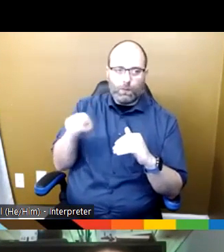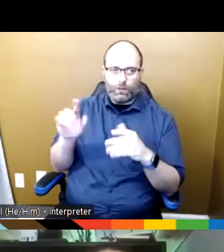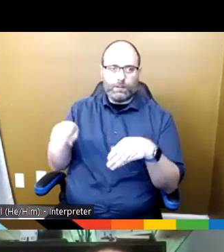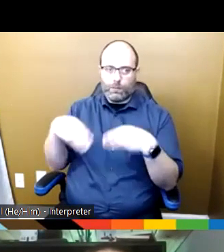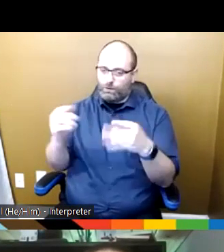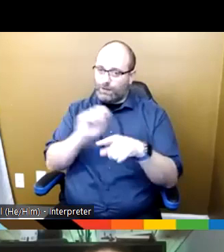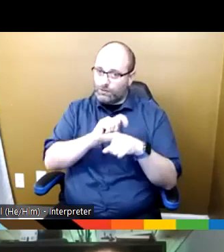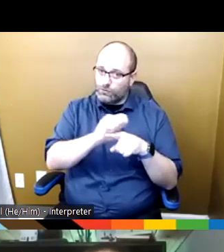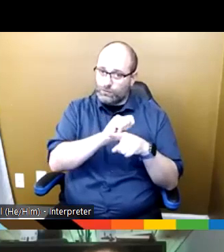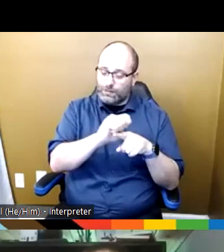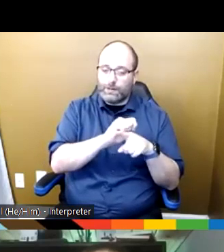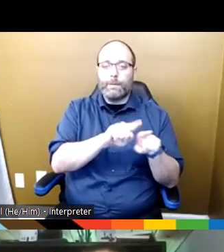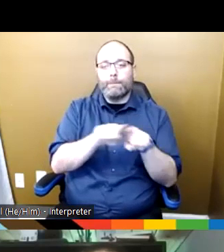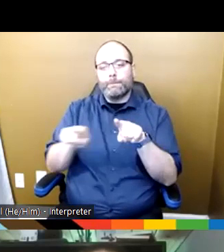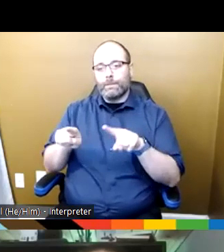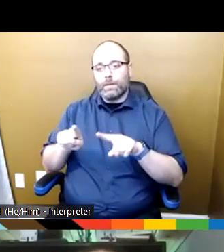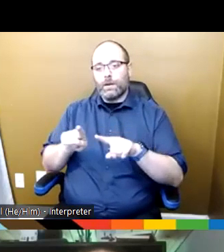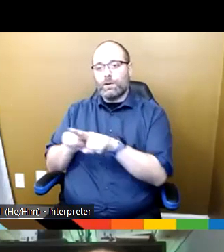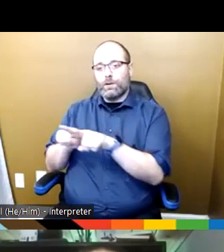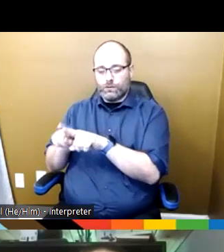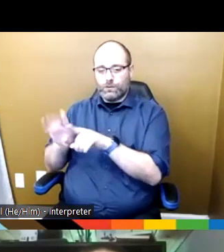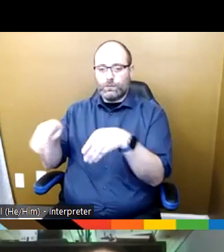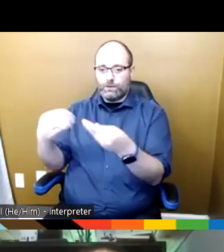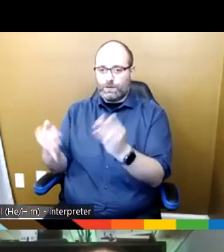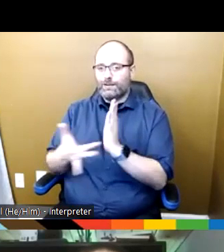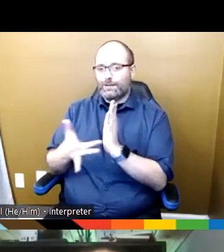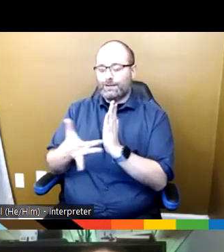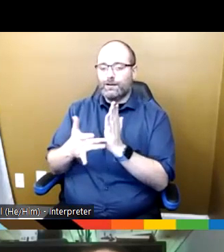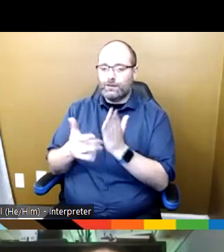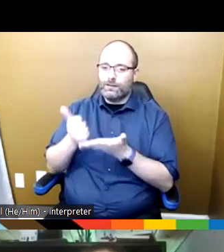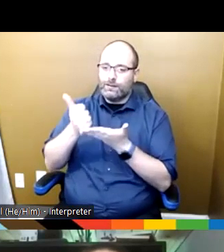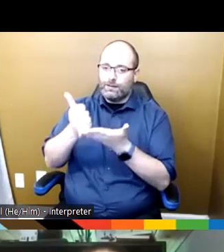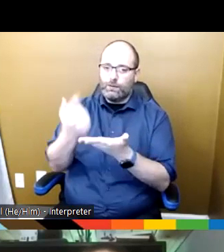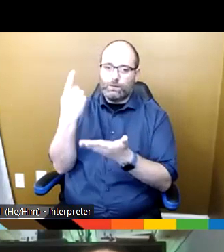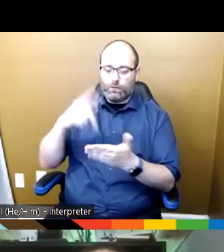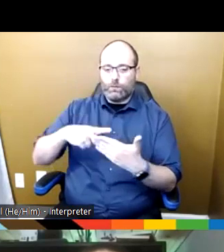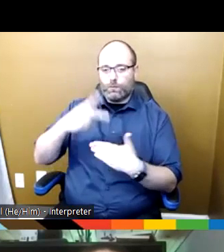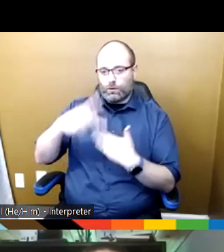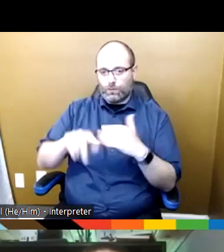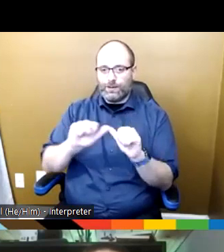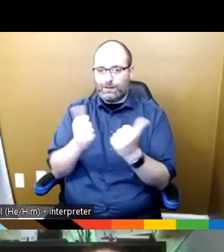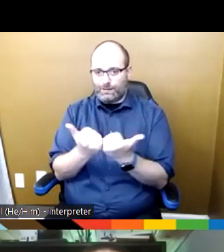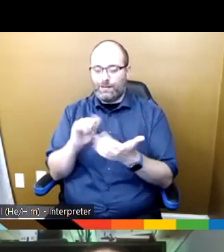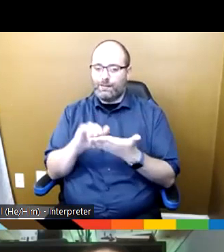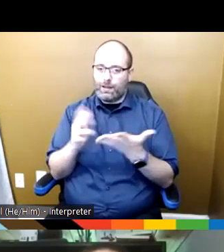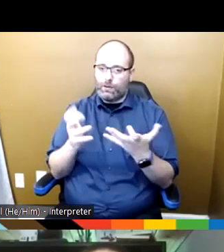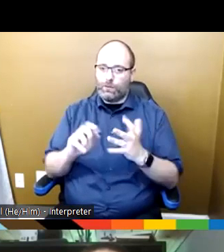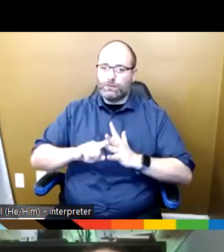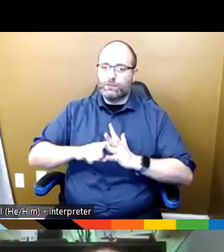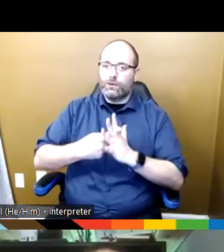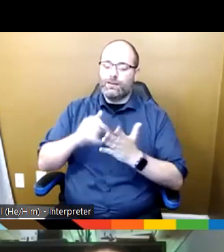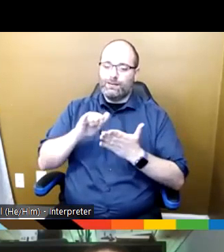training, but we also provide technical assistance for programs agencies who want to implement